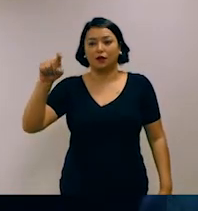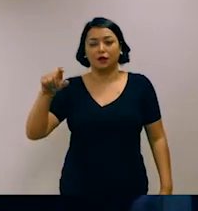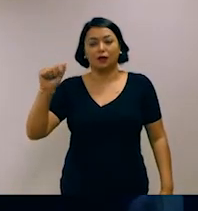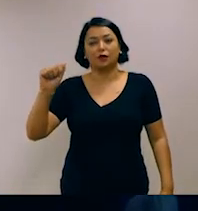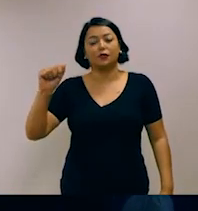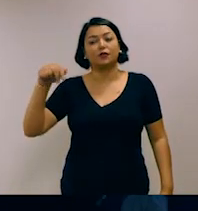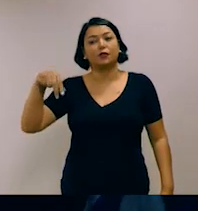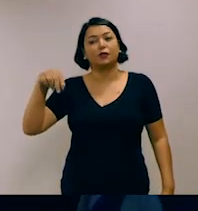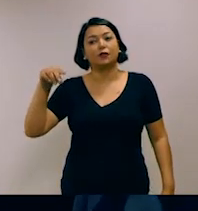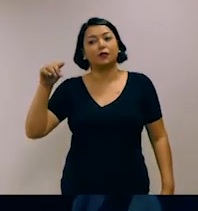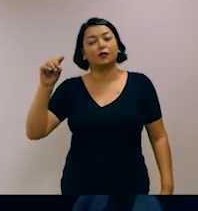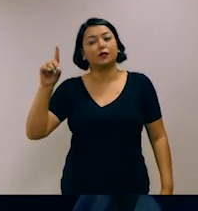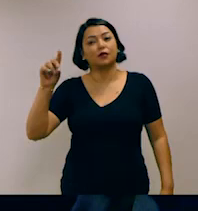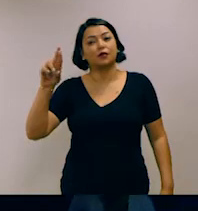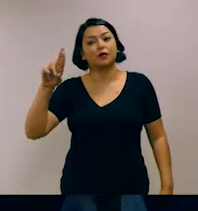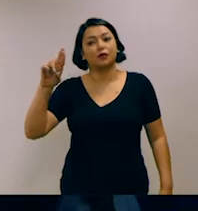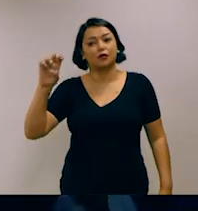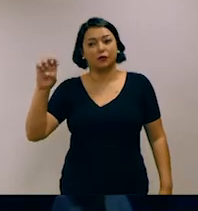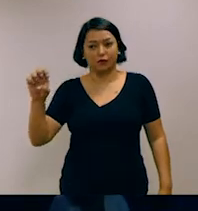Biasi,